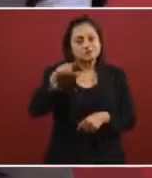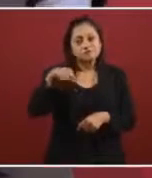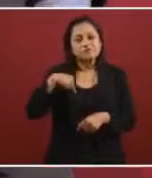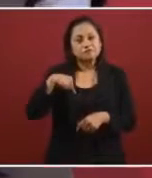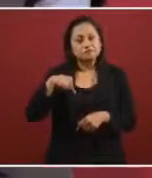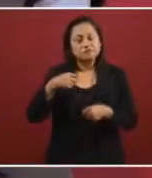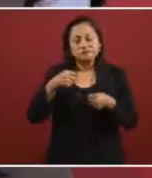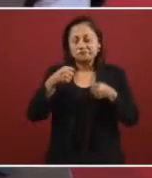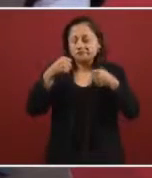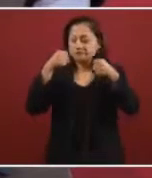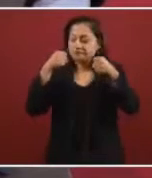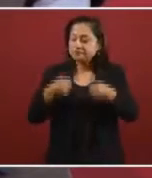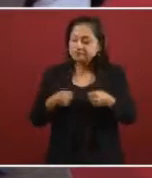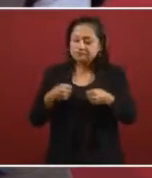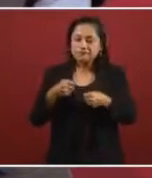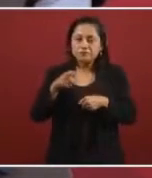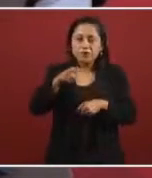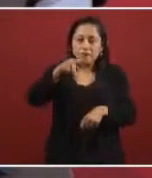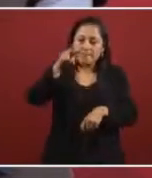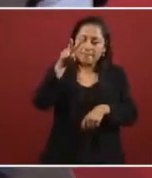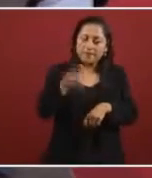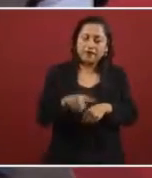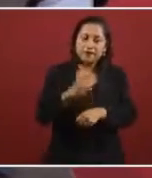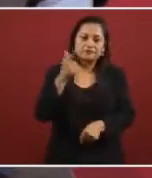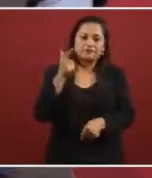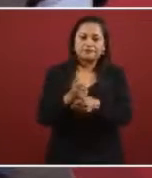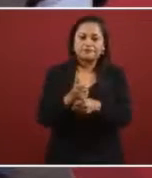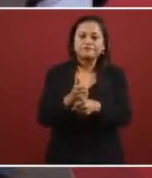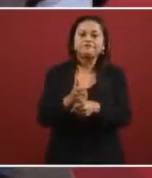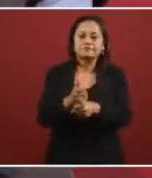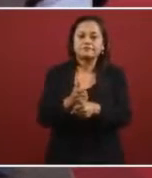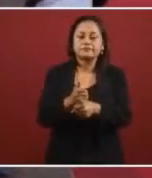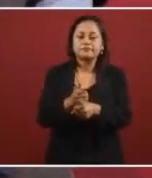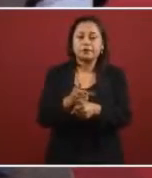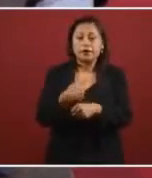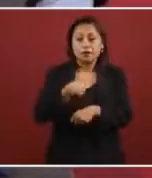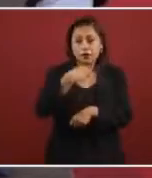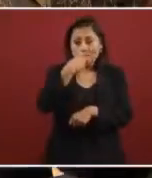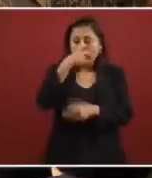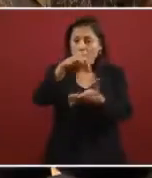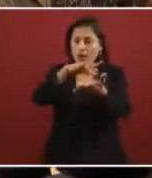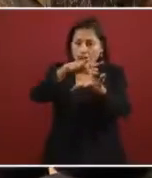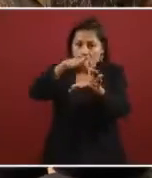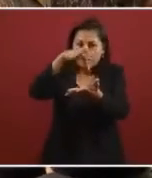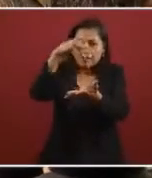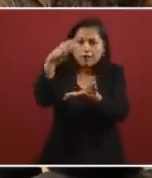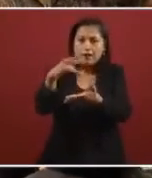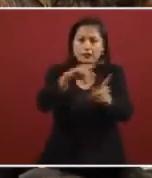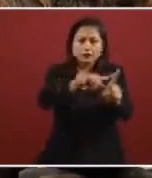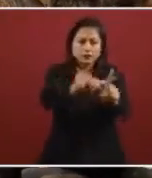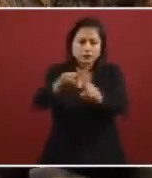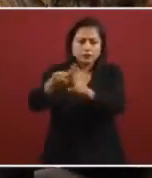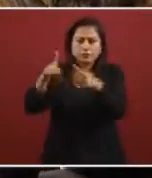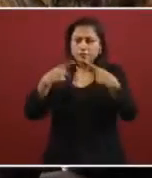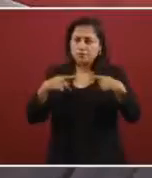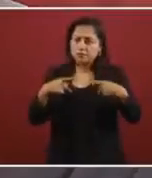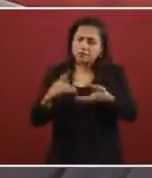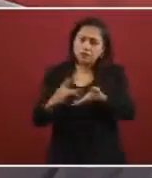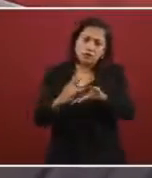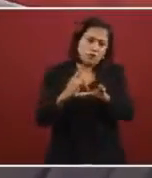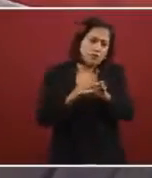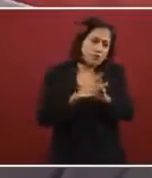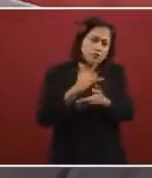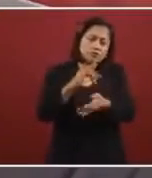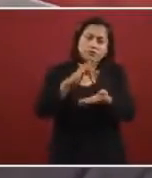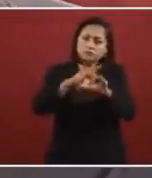optimista I am y optimistic and I a want to todos appreciate su apoyo all your support y desde luego nuestro and of